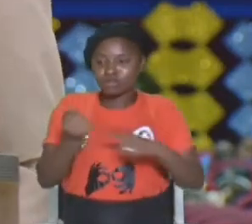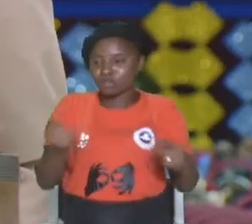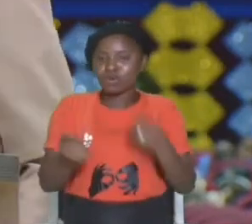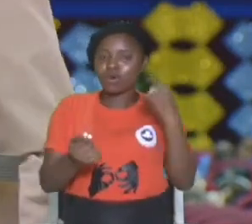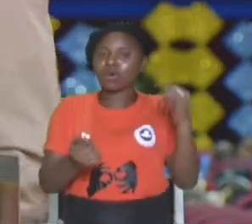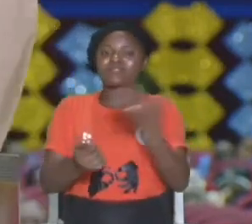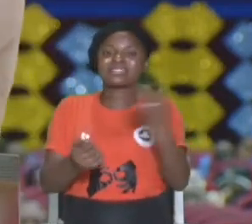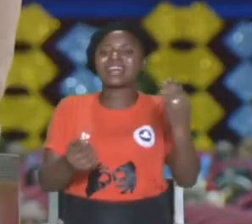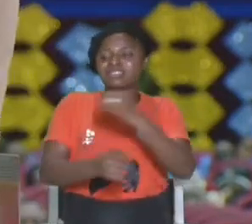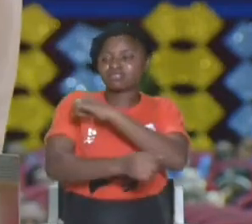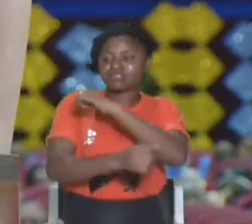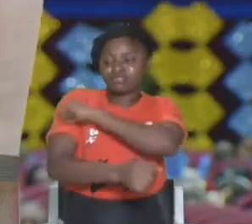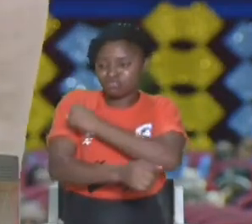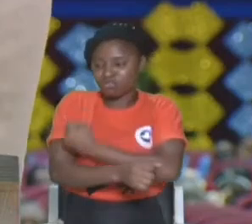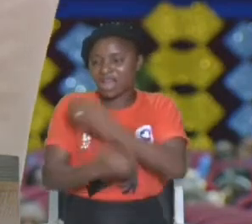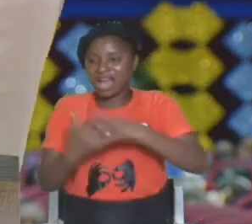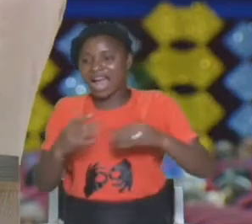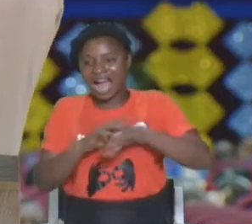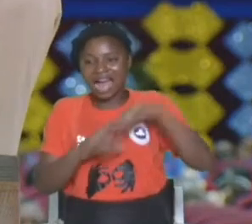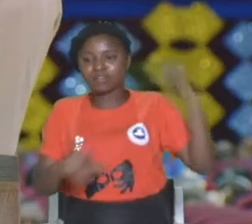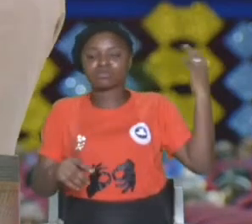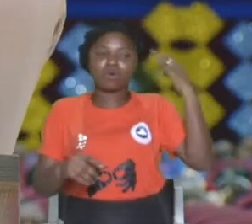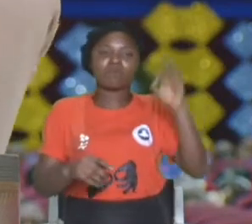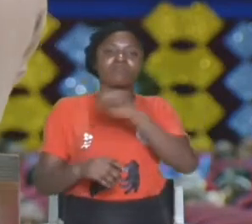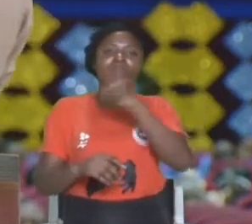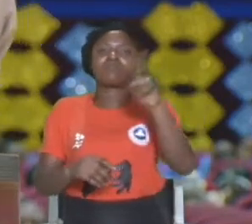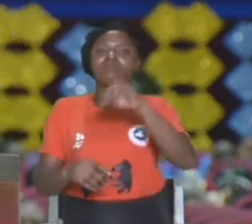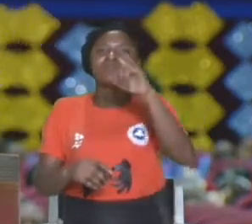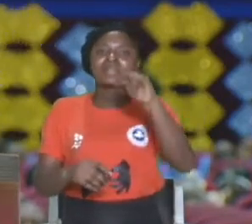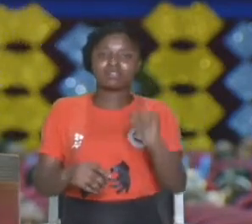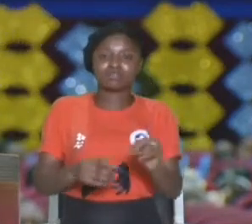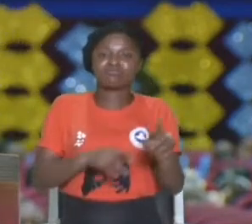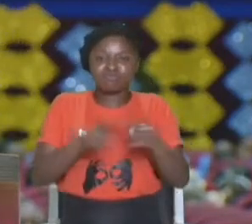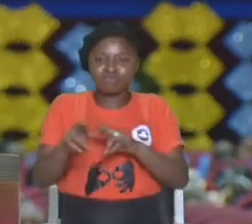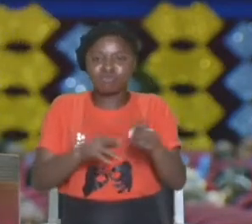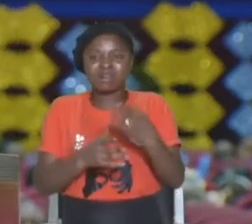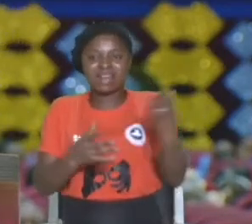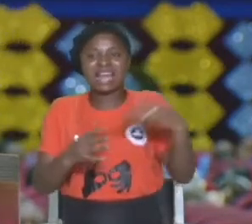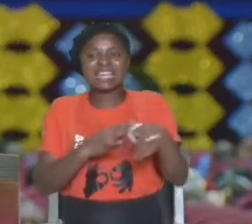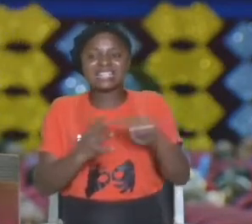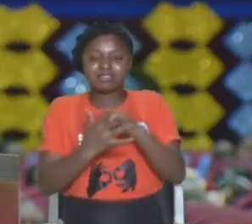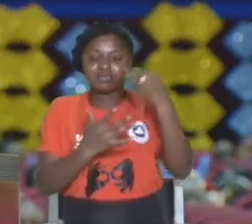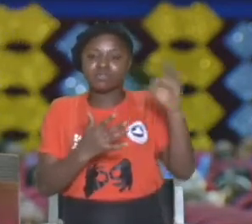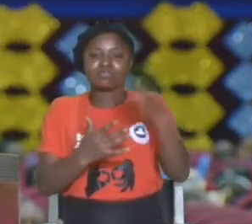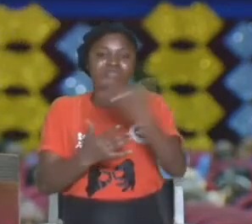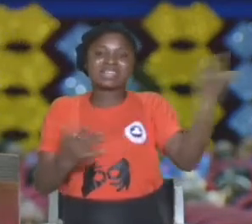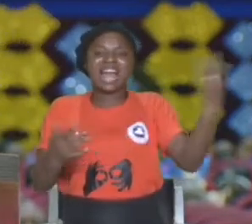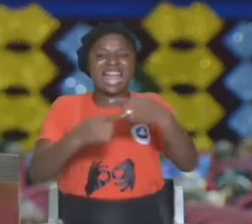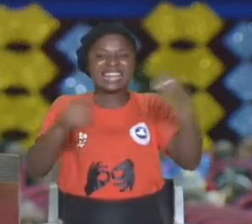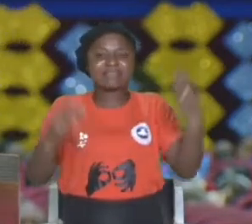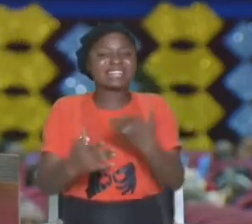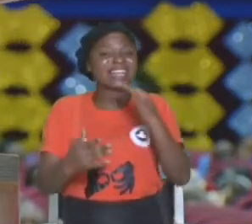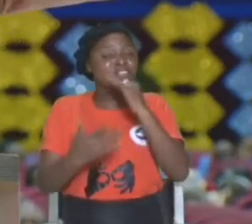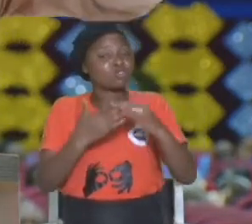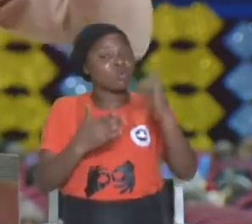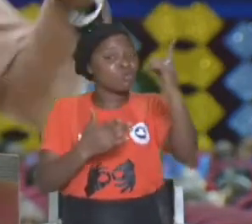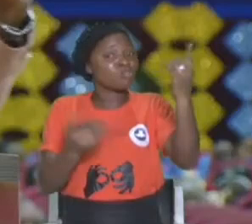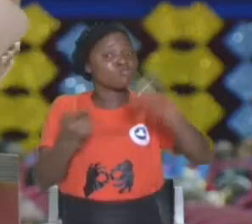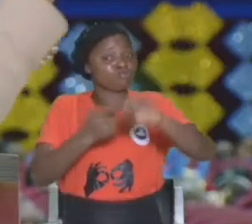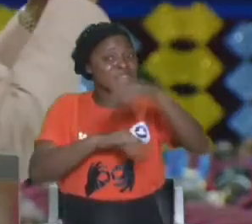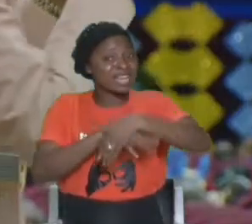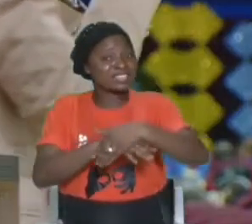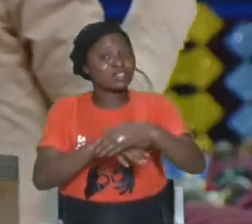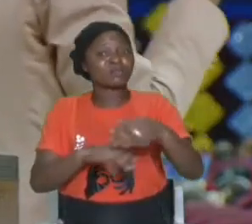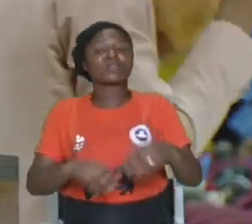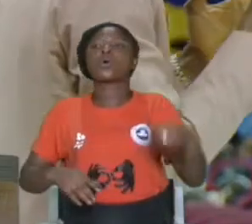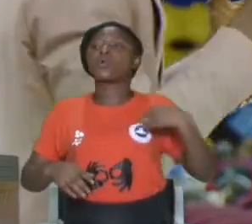of Zion. Rule thou in the midst of thy enemies." There is someone tonight.